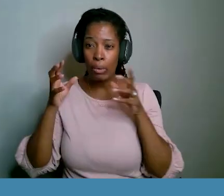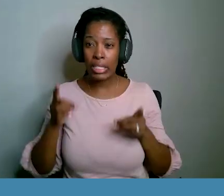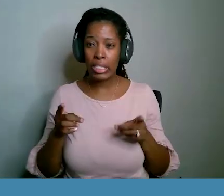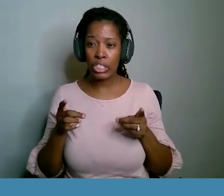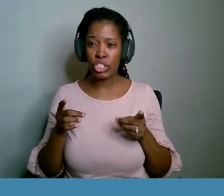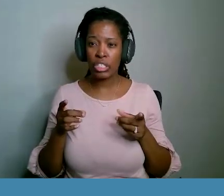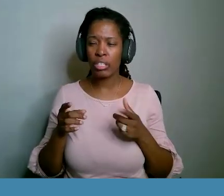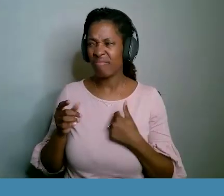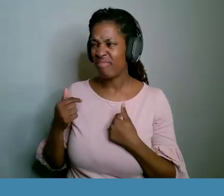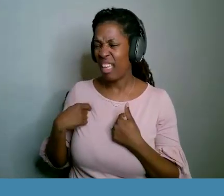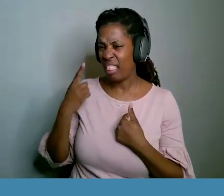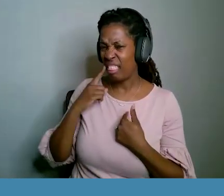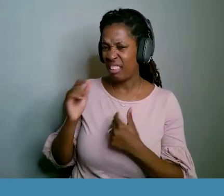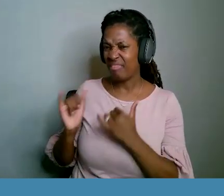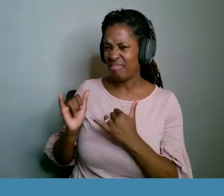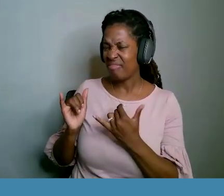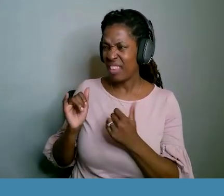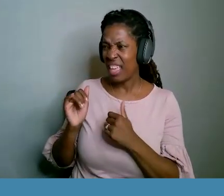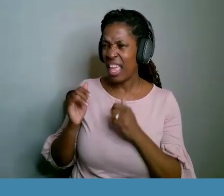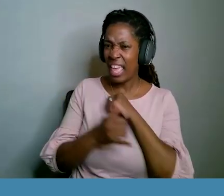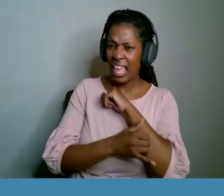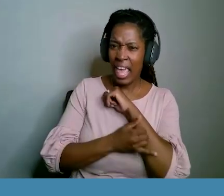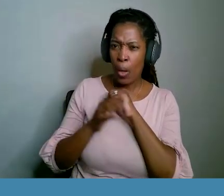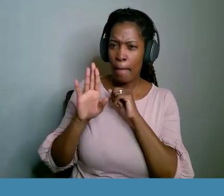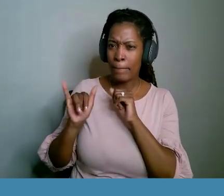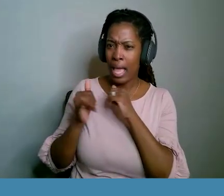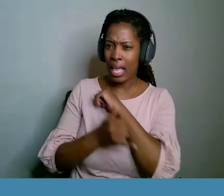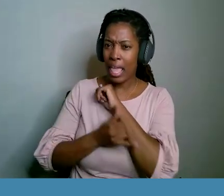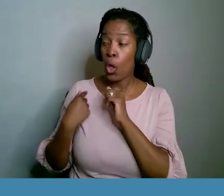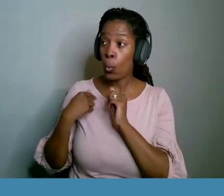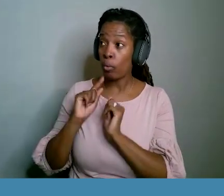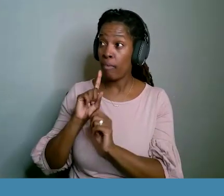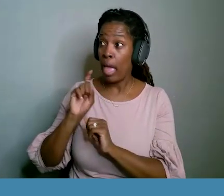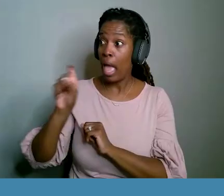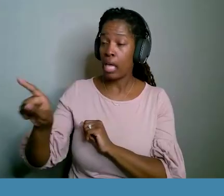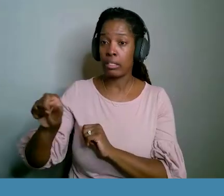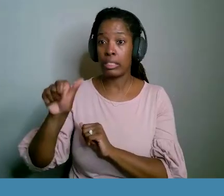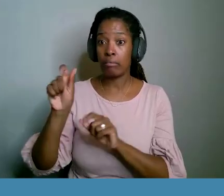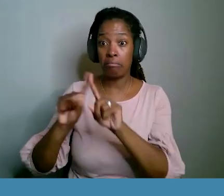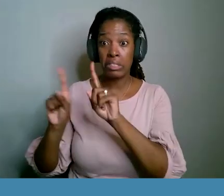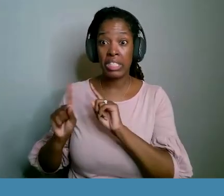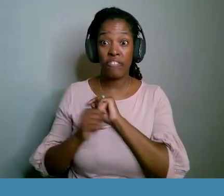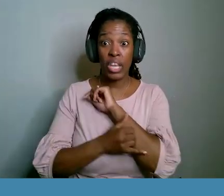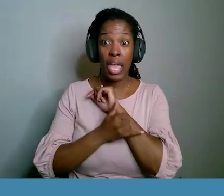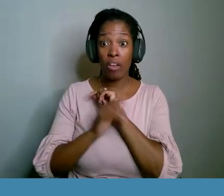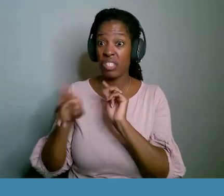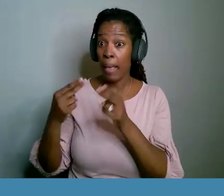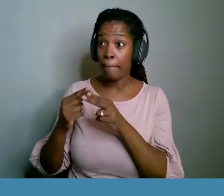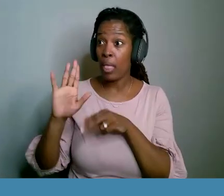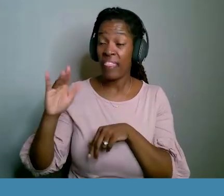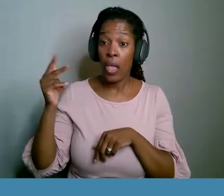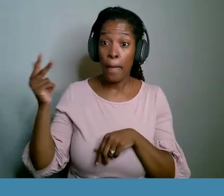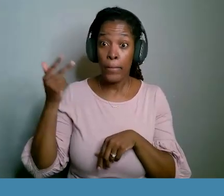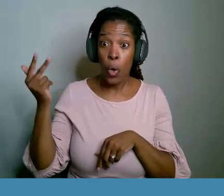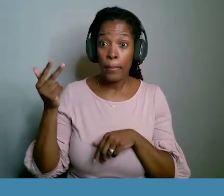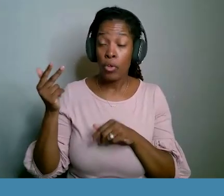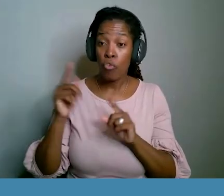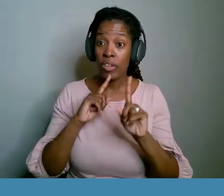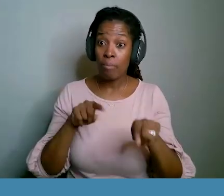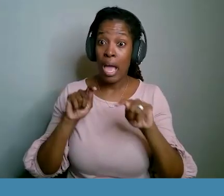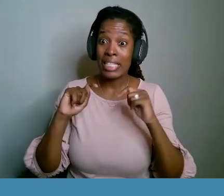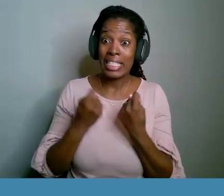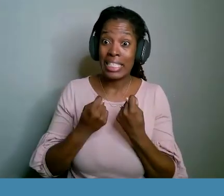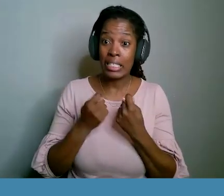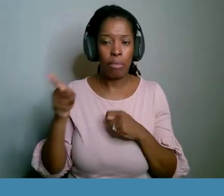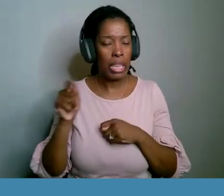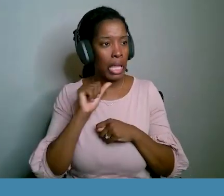county, because we've gone out to different places. We asked about their mobile response team and they didn't Yeah. like specialize in